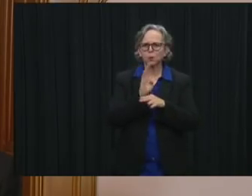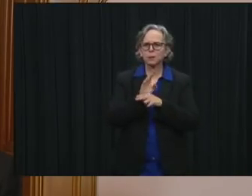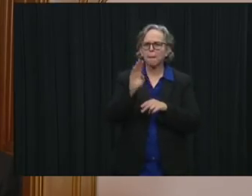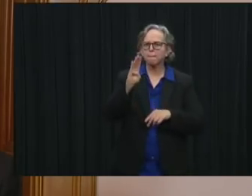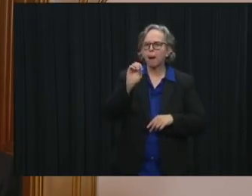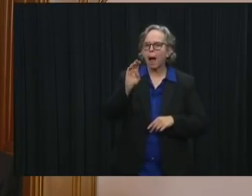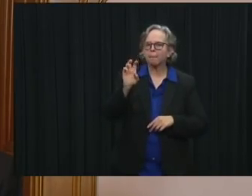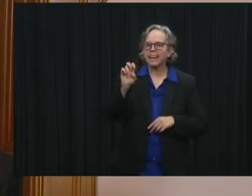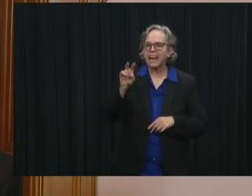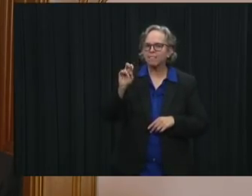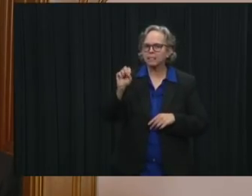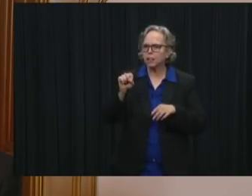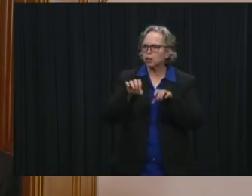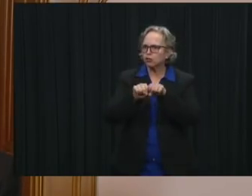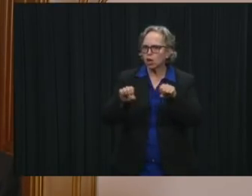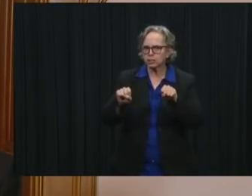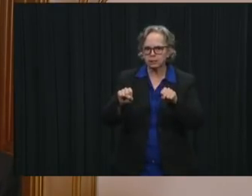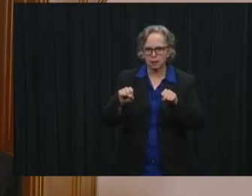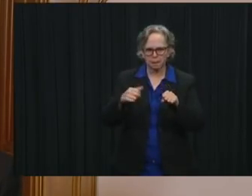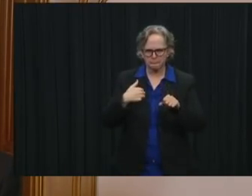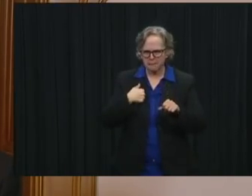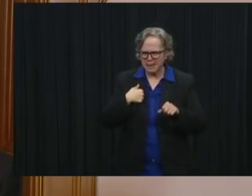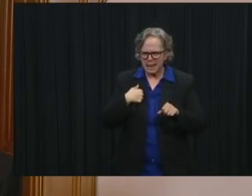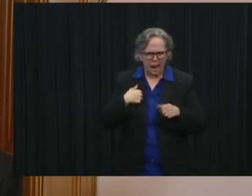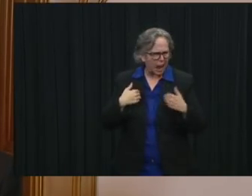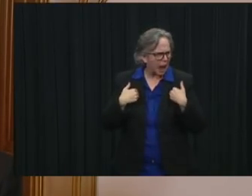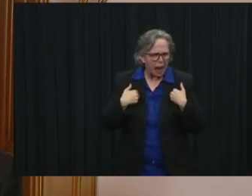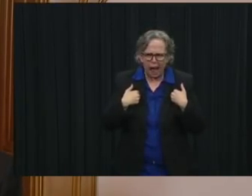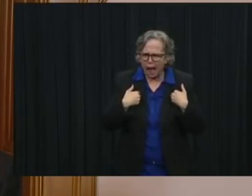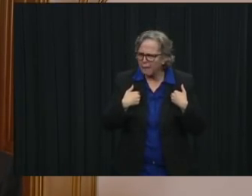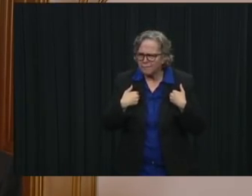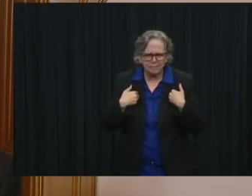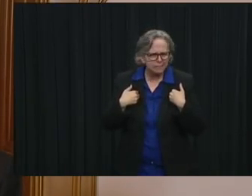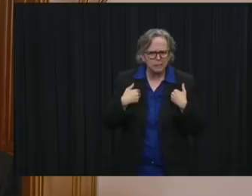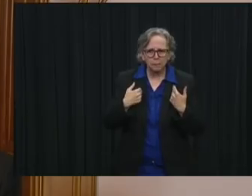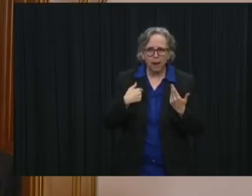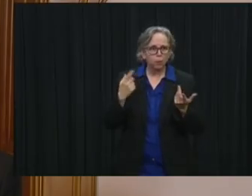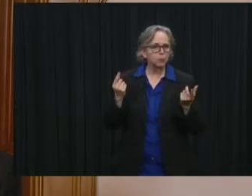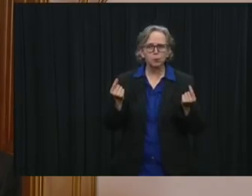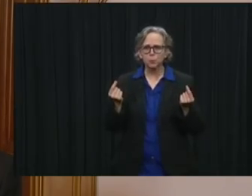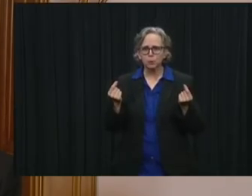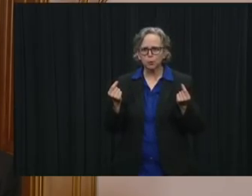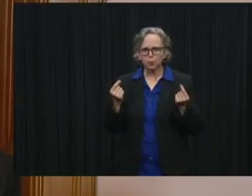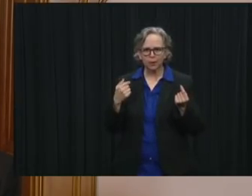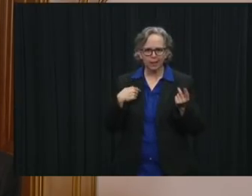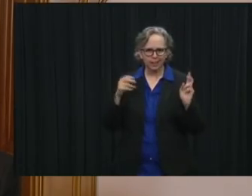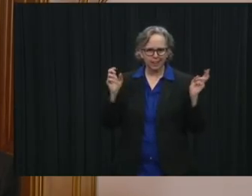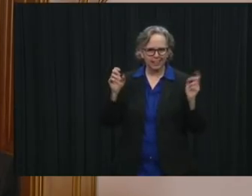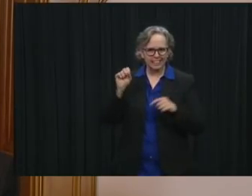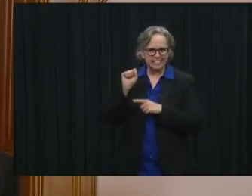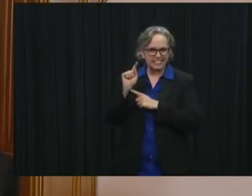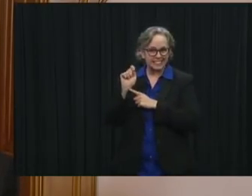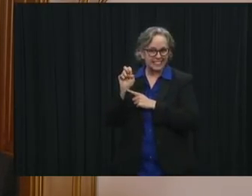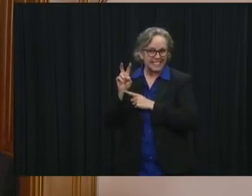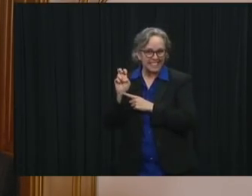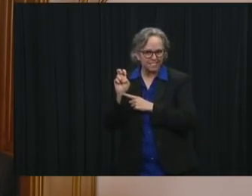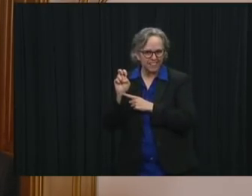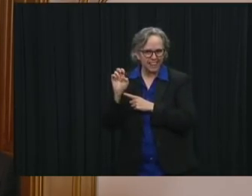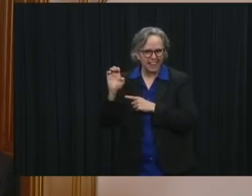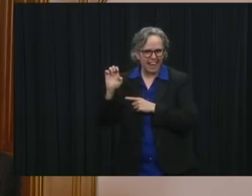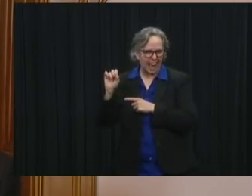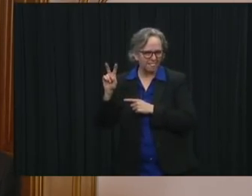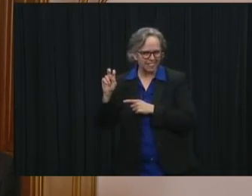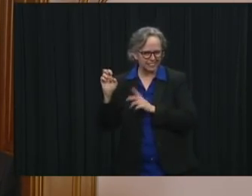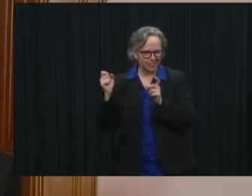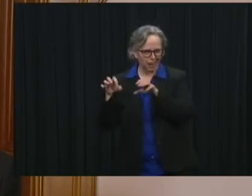didn't have Bob Evans sausage, but I had some Steve Evans sausage, so I substituted that. I didn't have tomato juice,